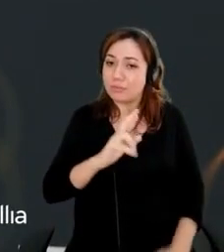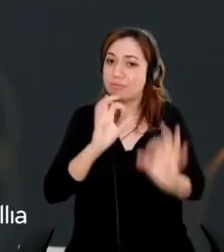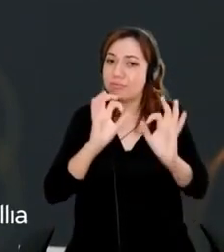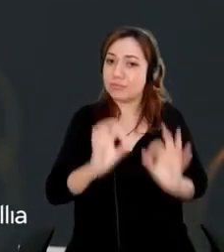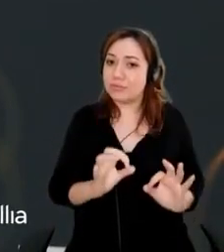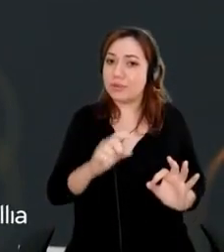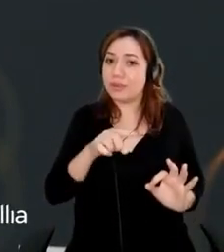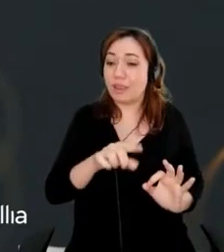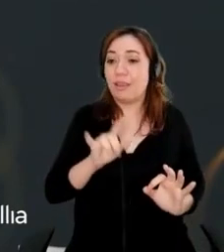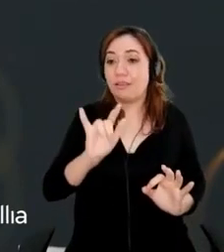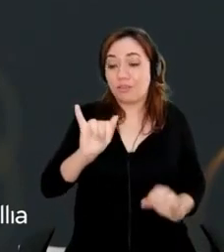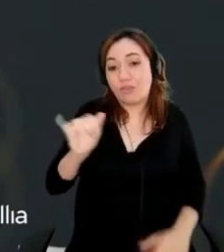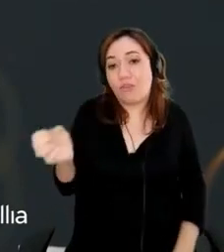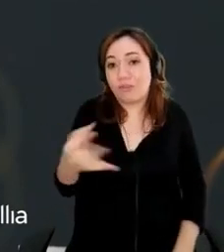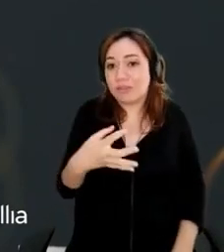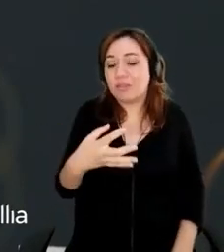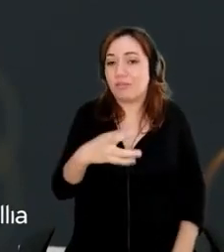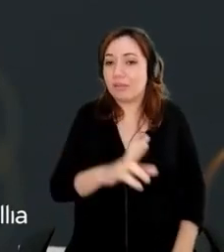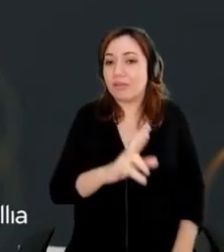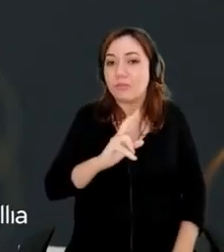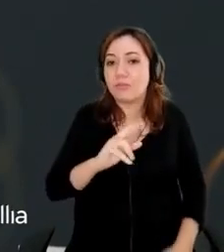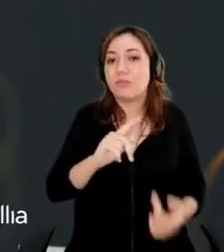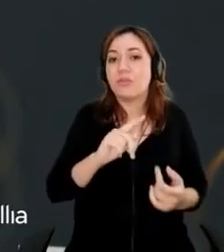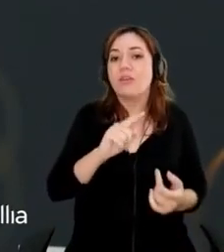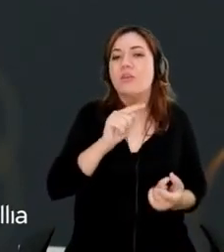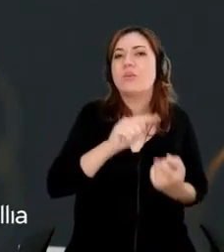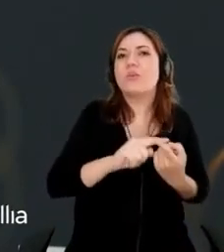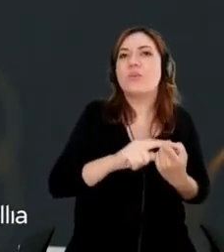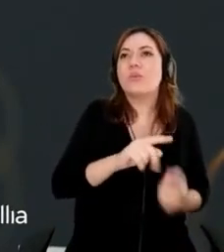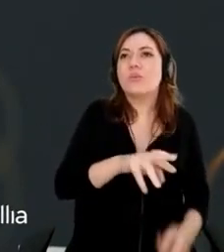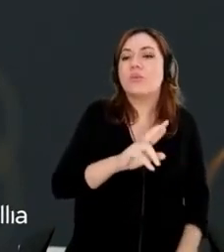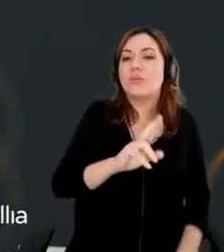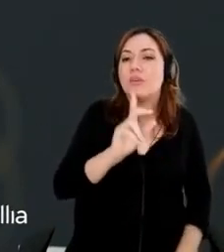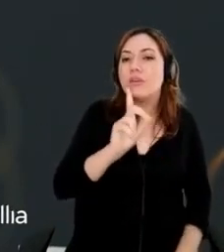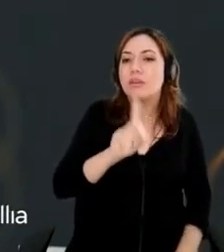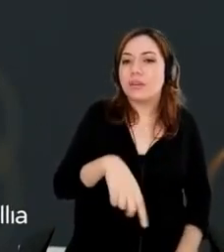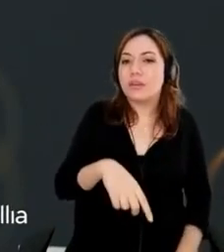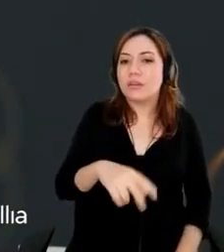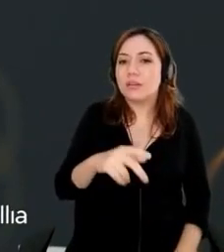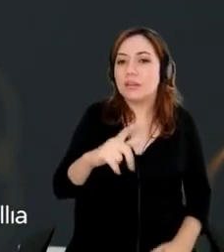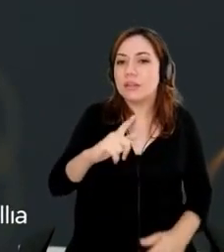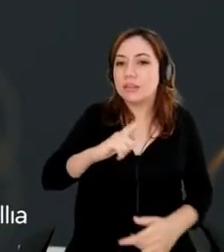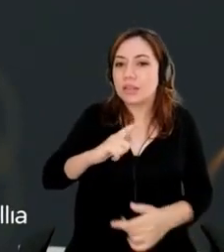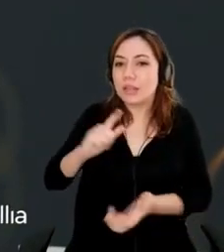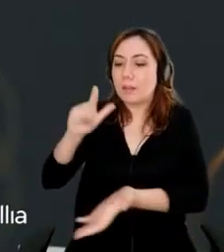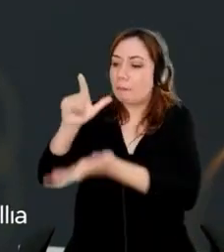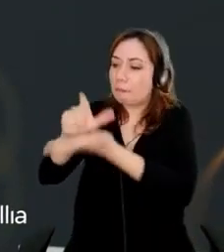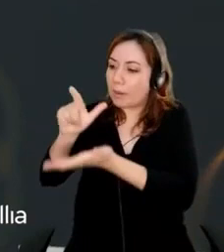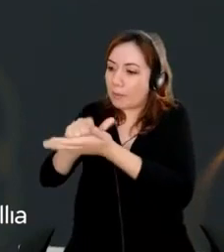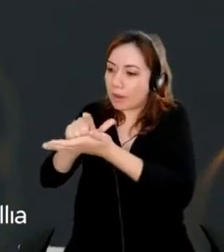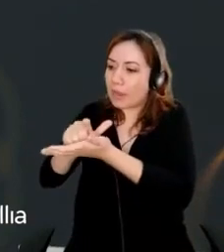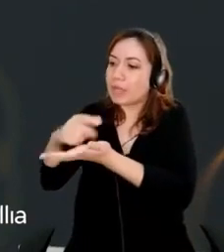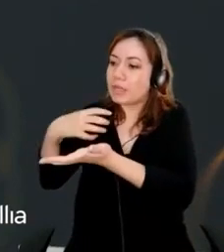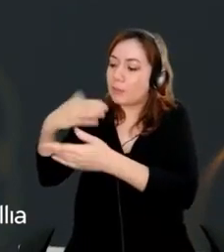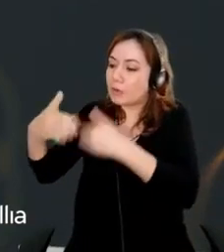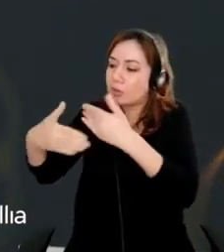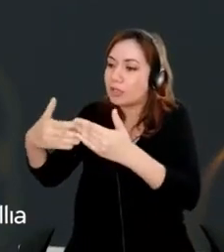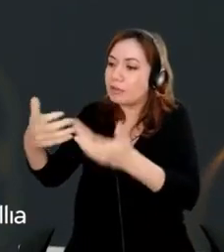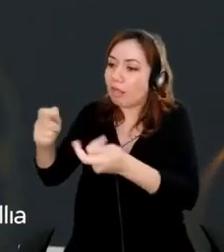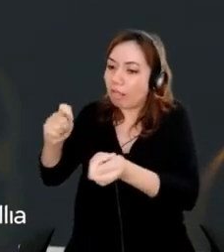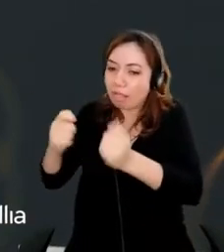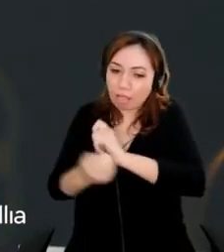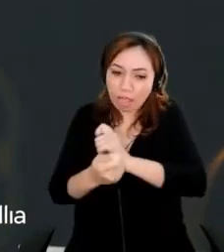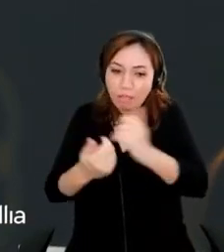answers. One of them said, we're taking a paper process, we're trying to make it electronic, but we're not changing